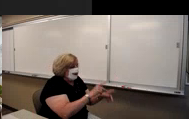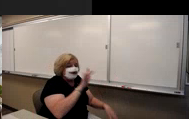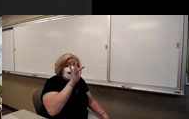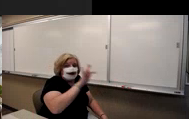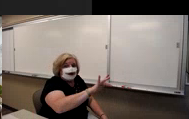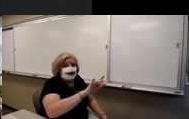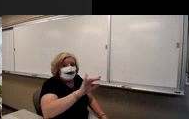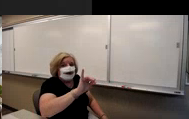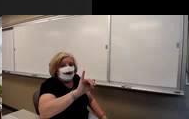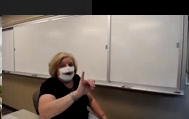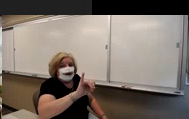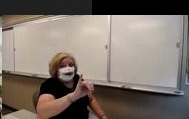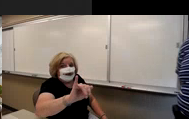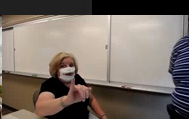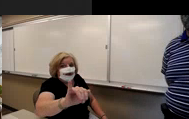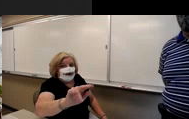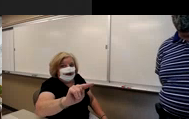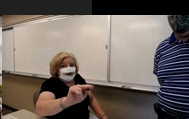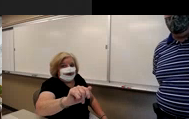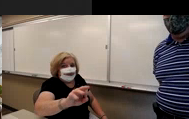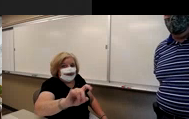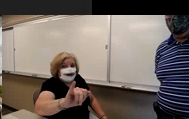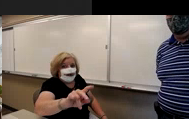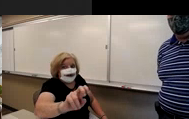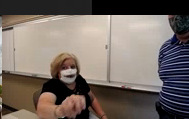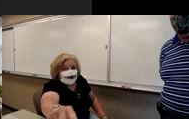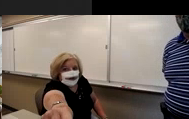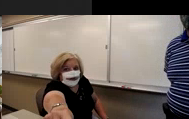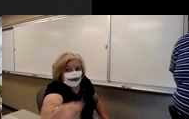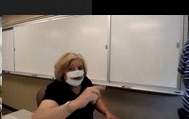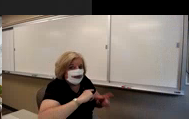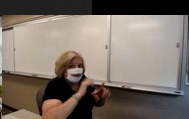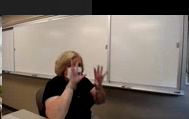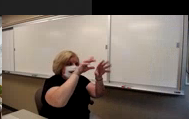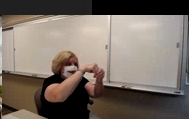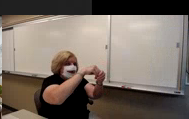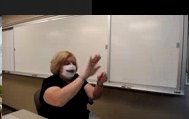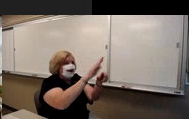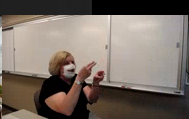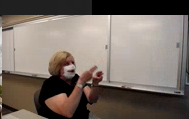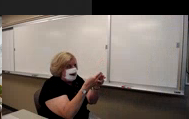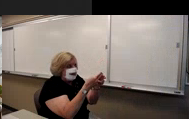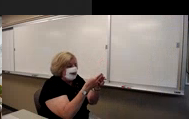there, and then you would enter their name in the group. So I just wanted to show that.